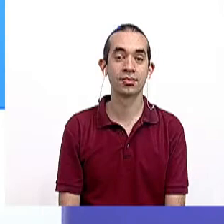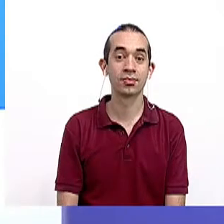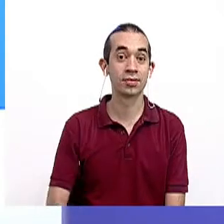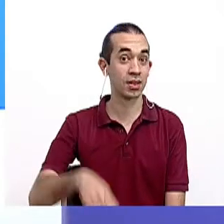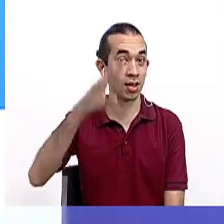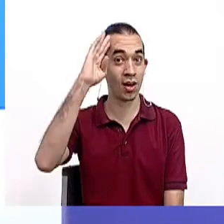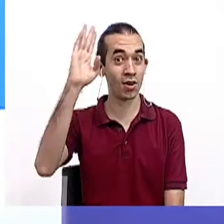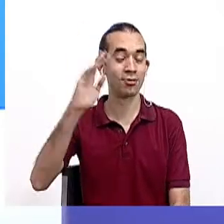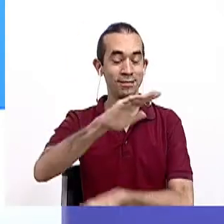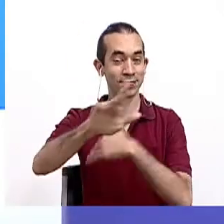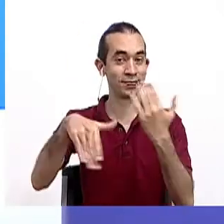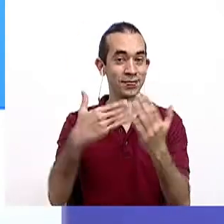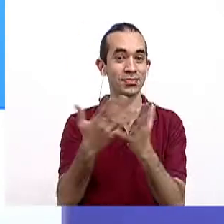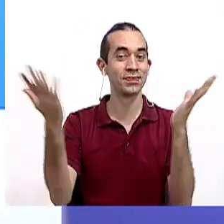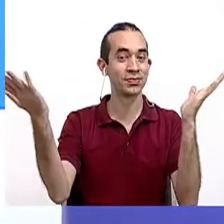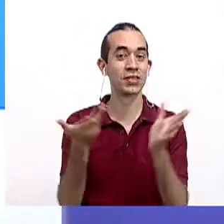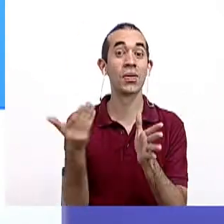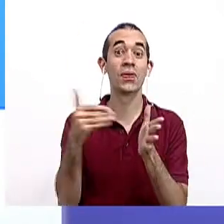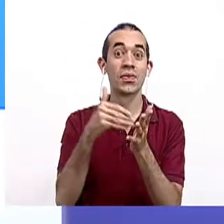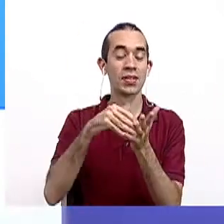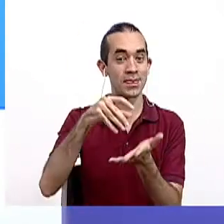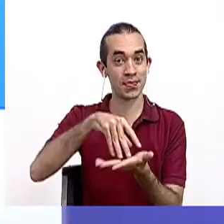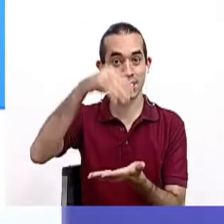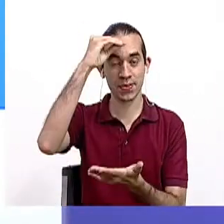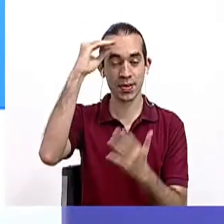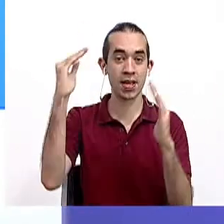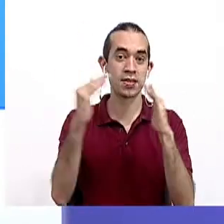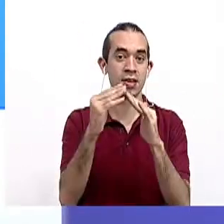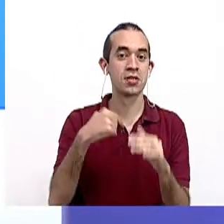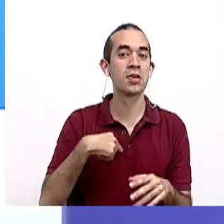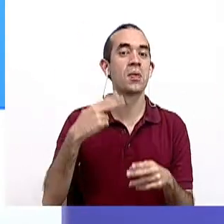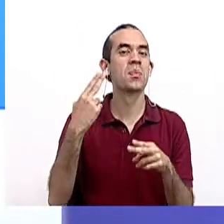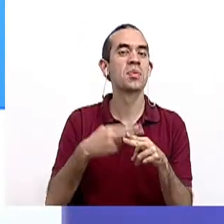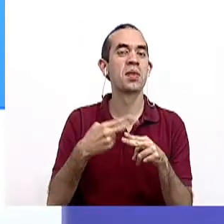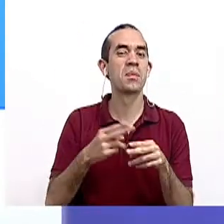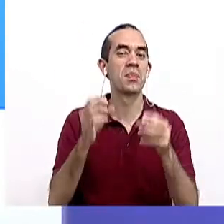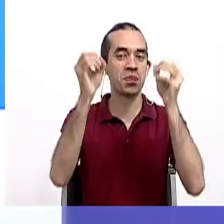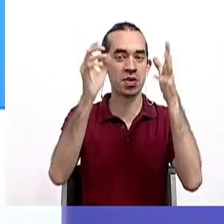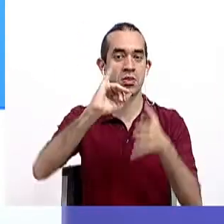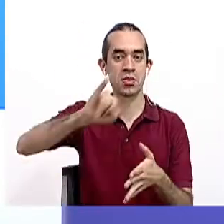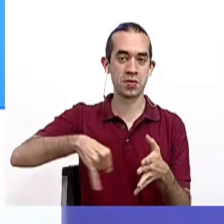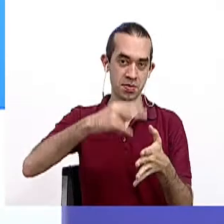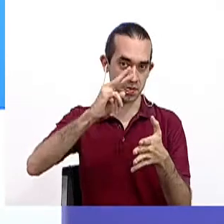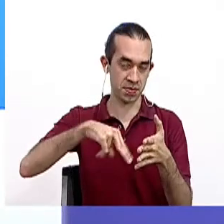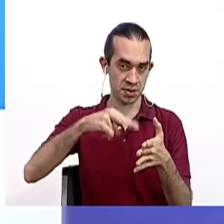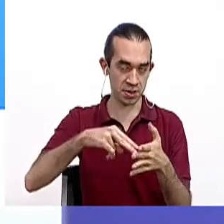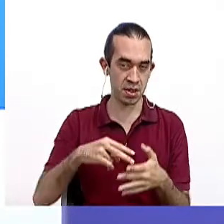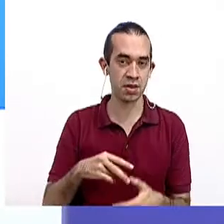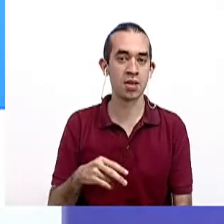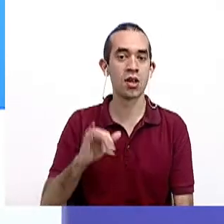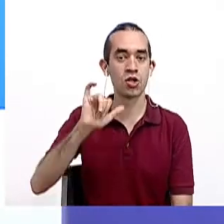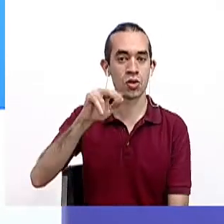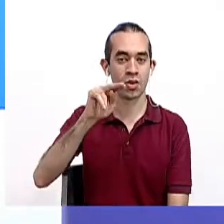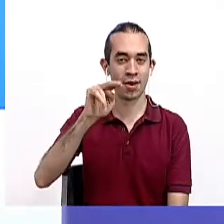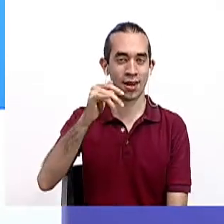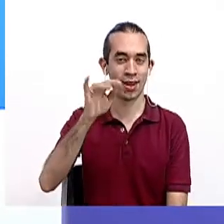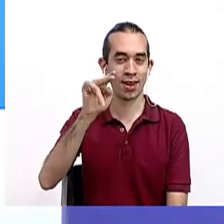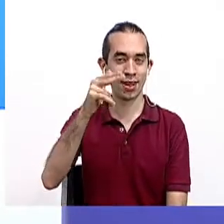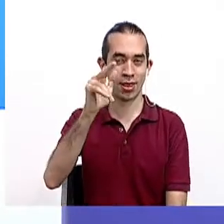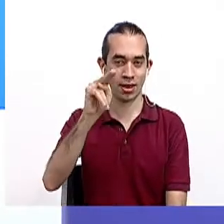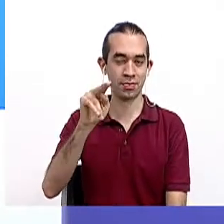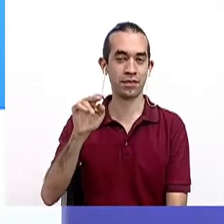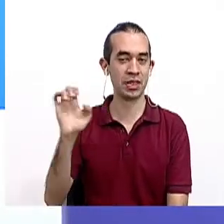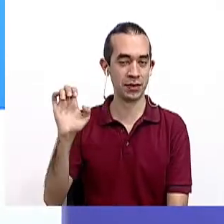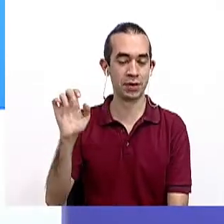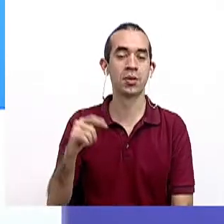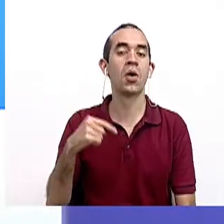Hello everybody, welcome once again to Aprendo en Casa. I am teacher Jonnathan Elizondo, and today we have a very special session. We're